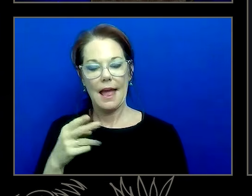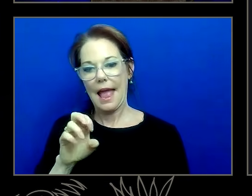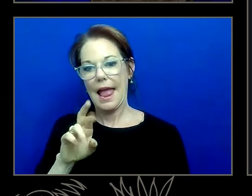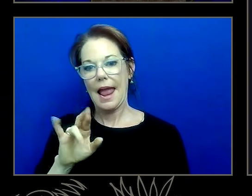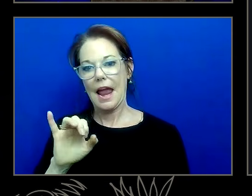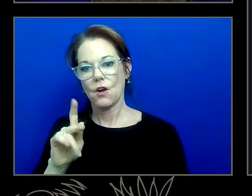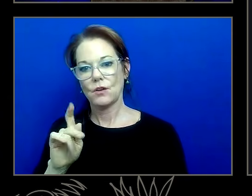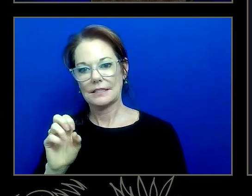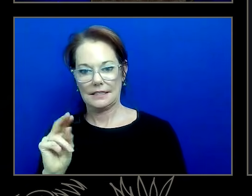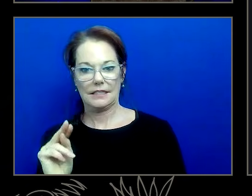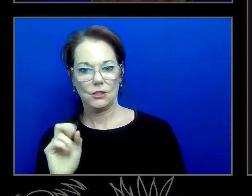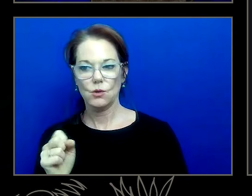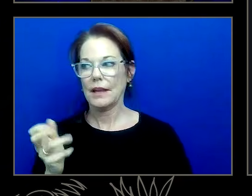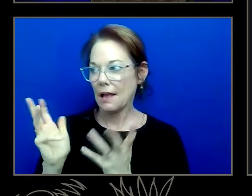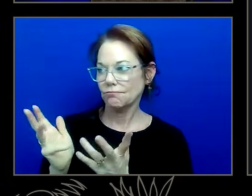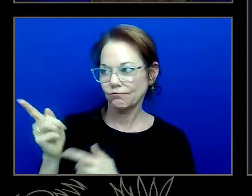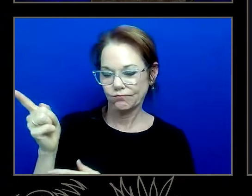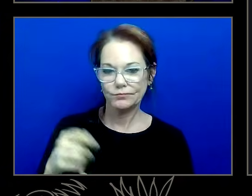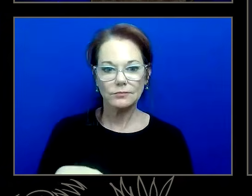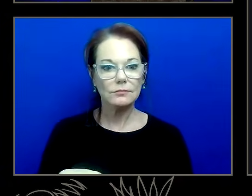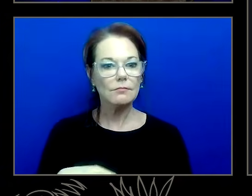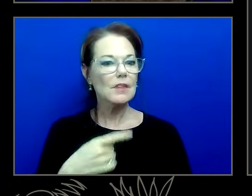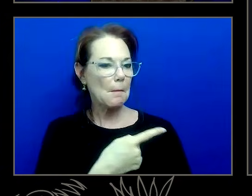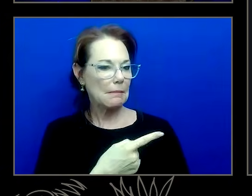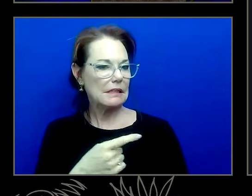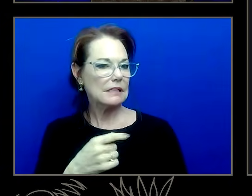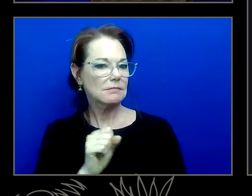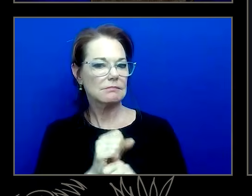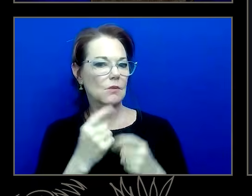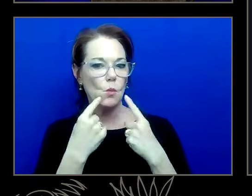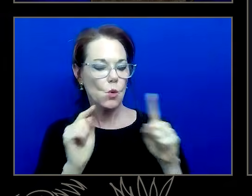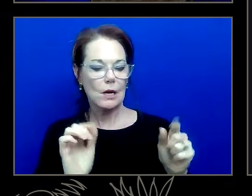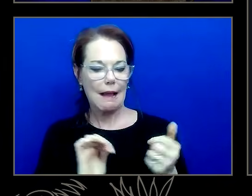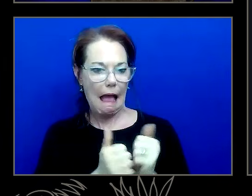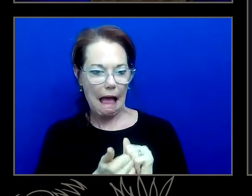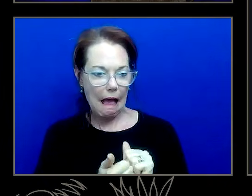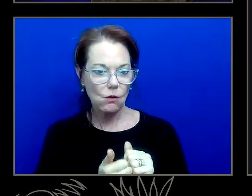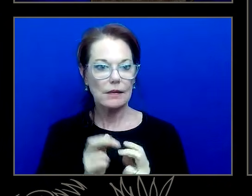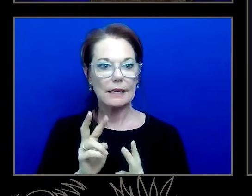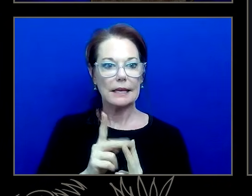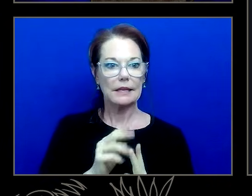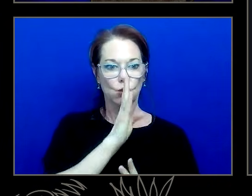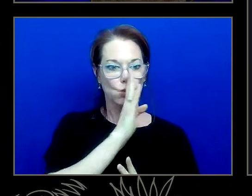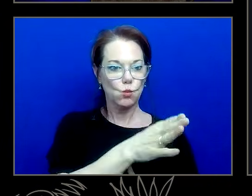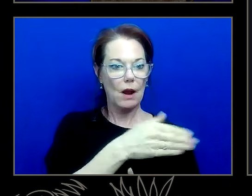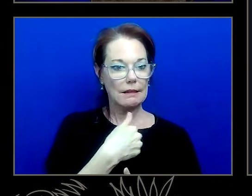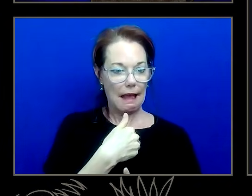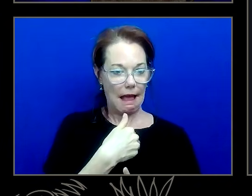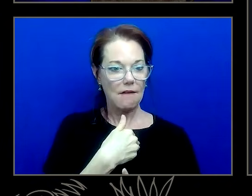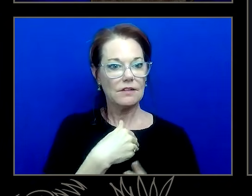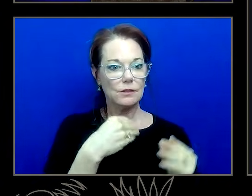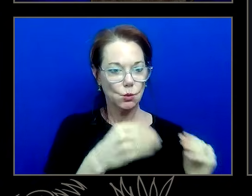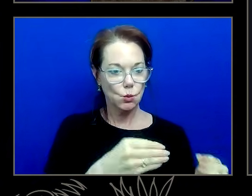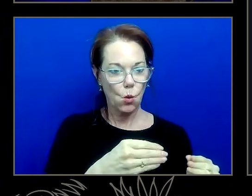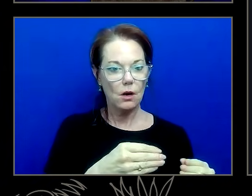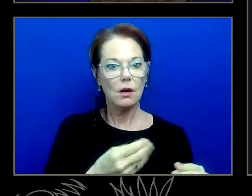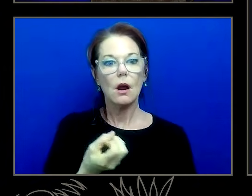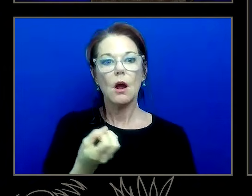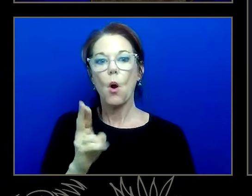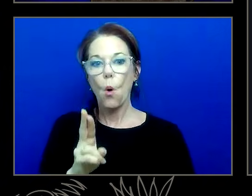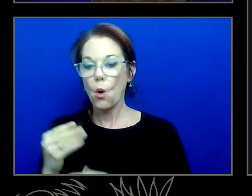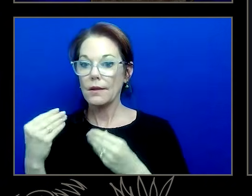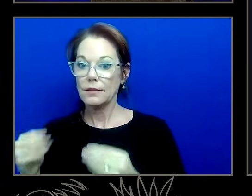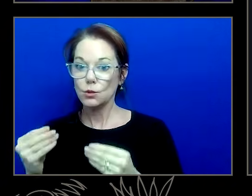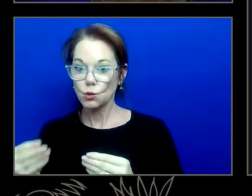But these external stores essentially work either by directly having this global store or having the store